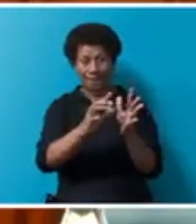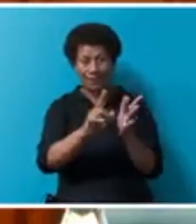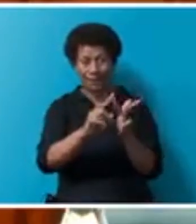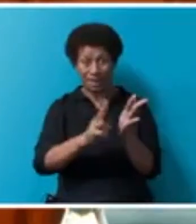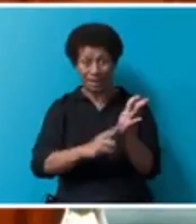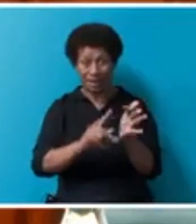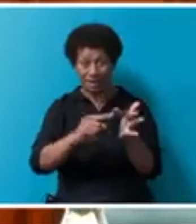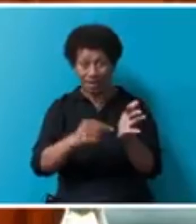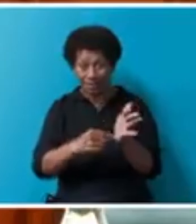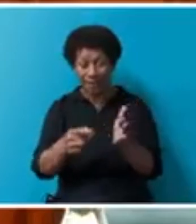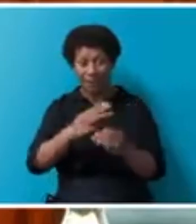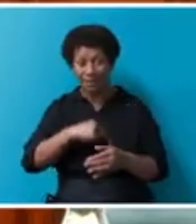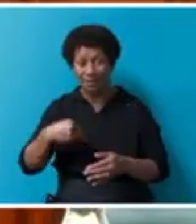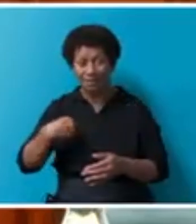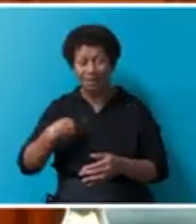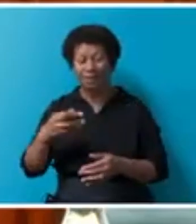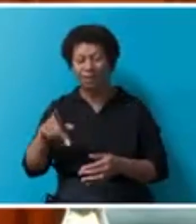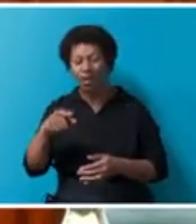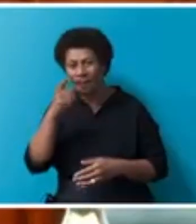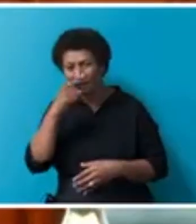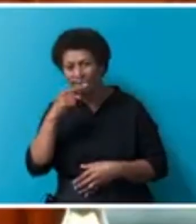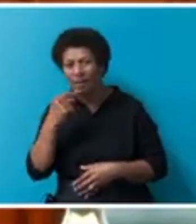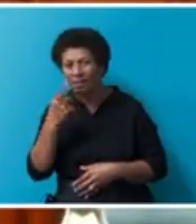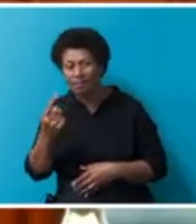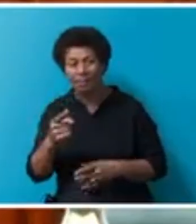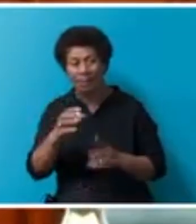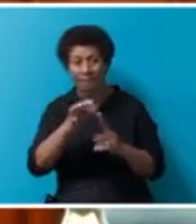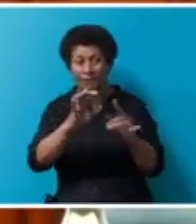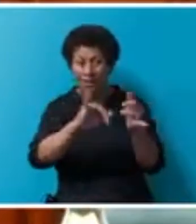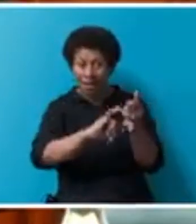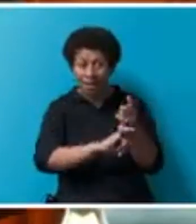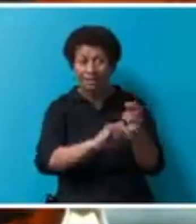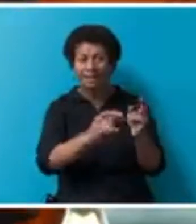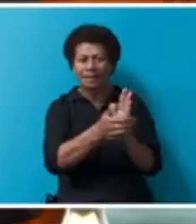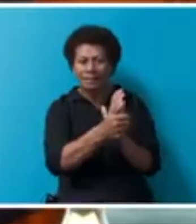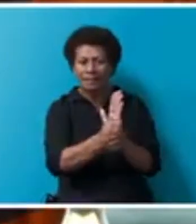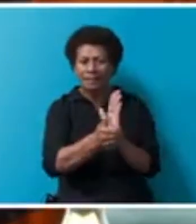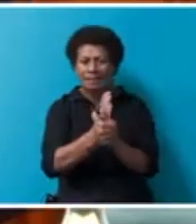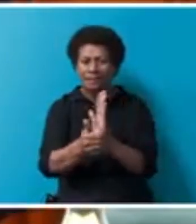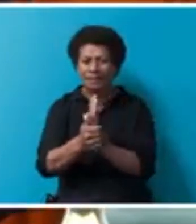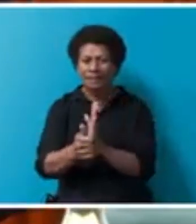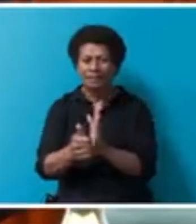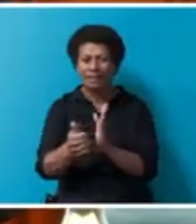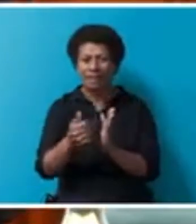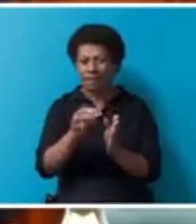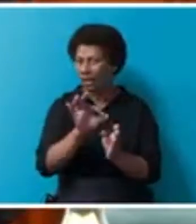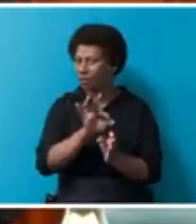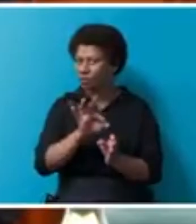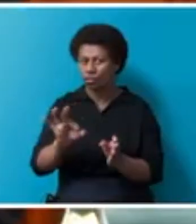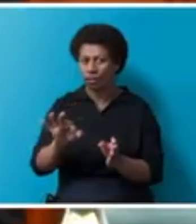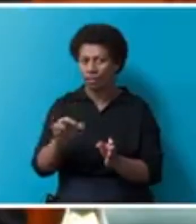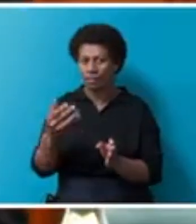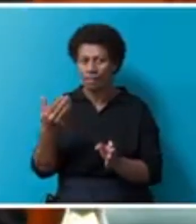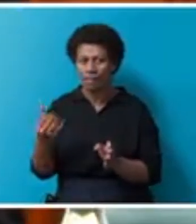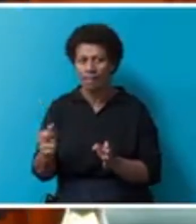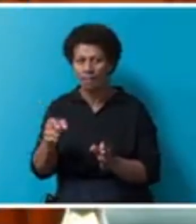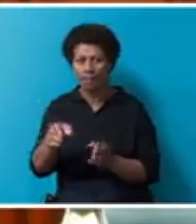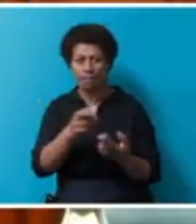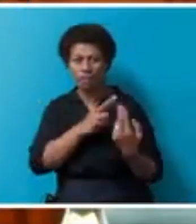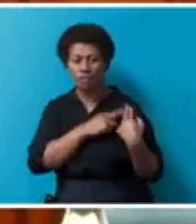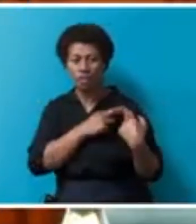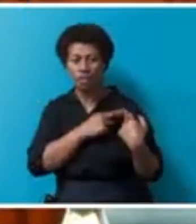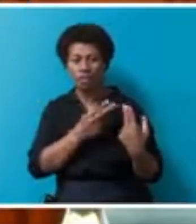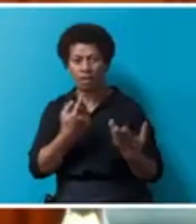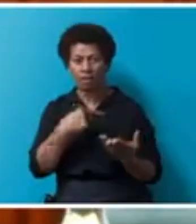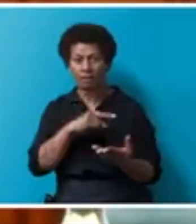of the people. While Permanent Secretaries have the skills and expertise, they do not have that mandate. Also,